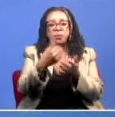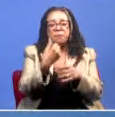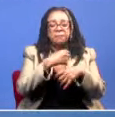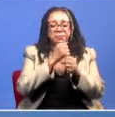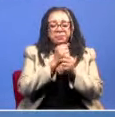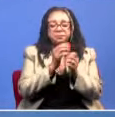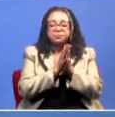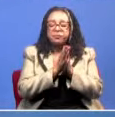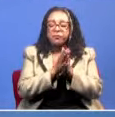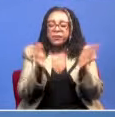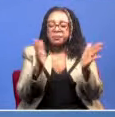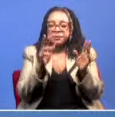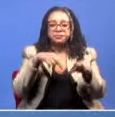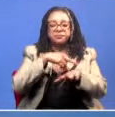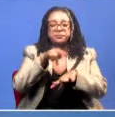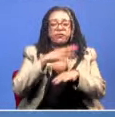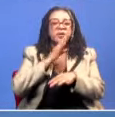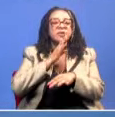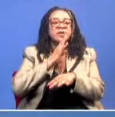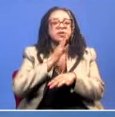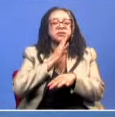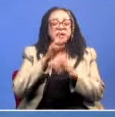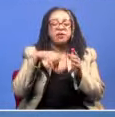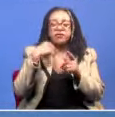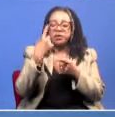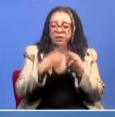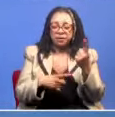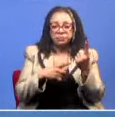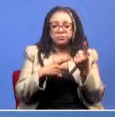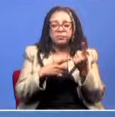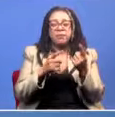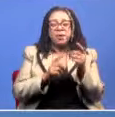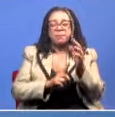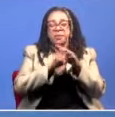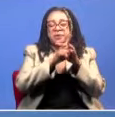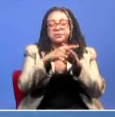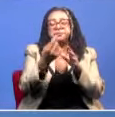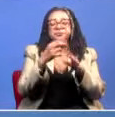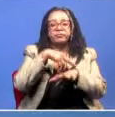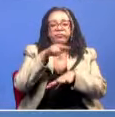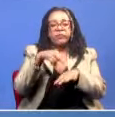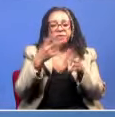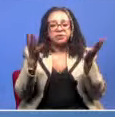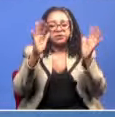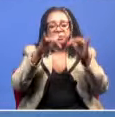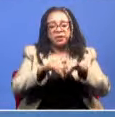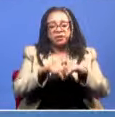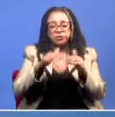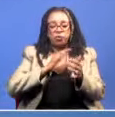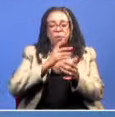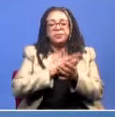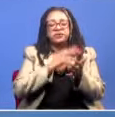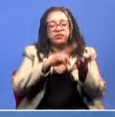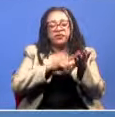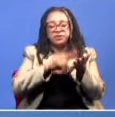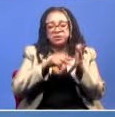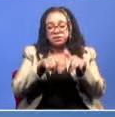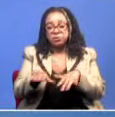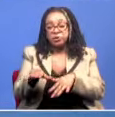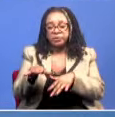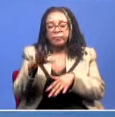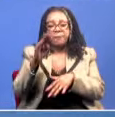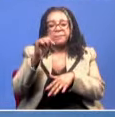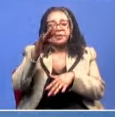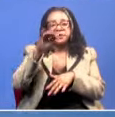the national debt registered annually. Appearing before the National Assembly Committee on Appointments for vetting this morning, Mbadi decried